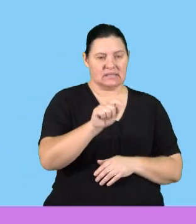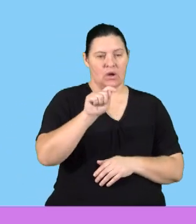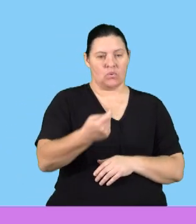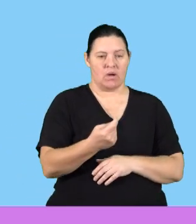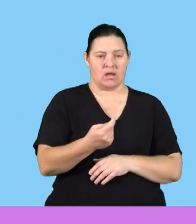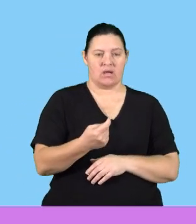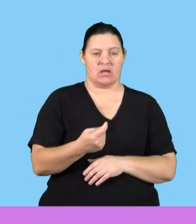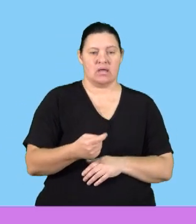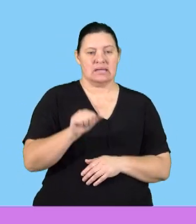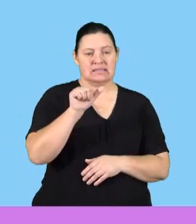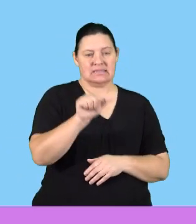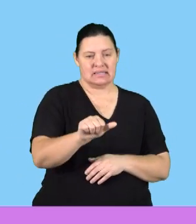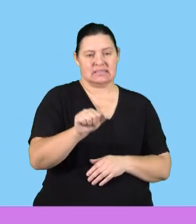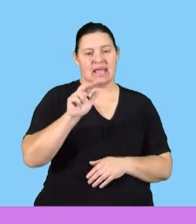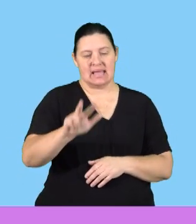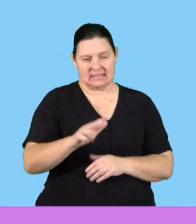be